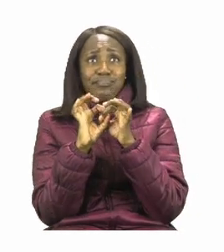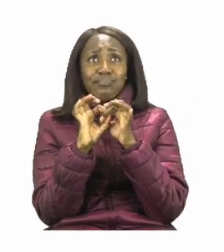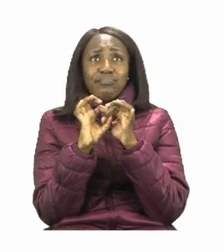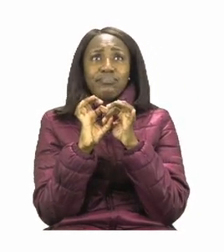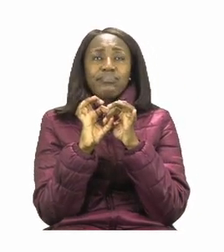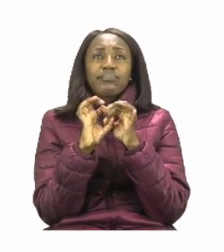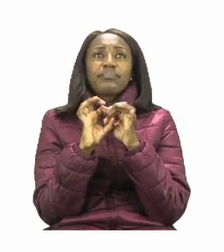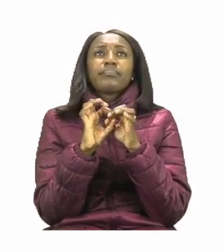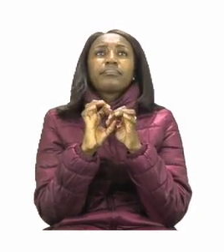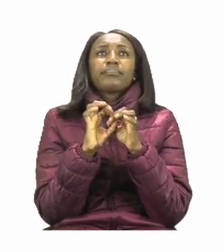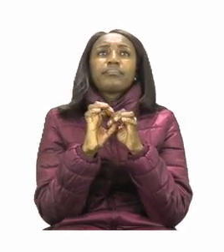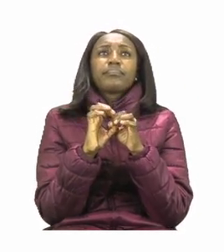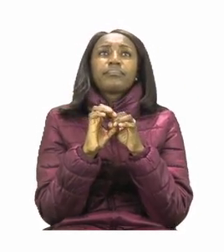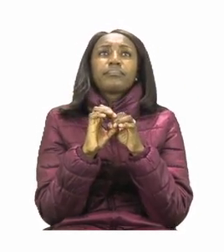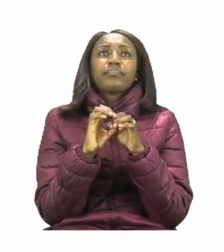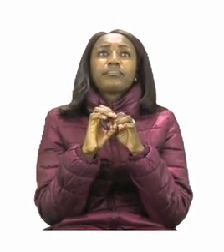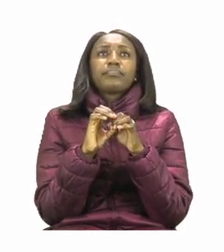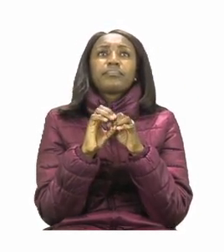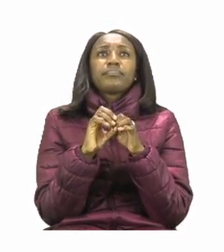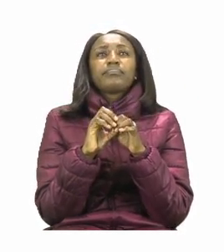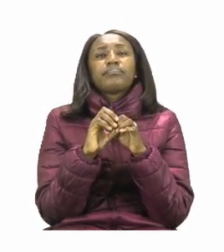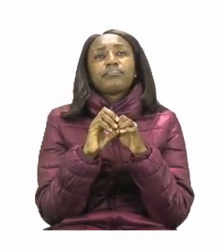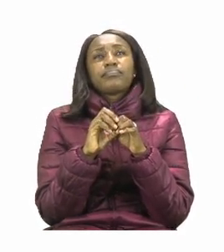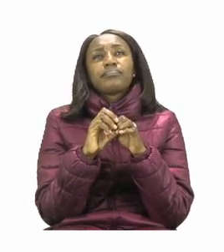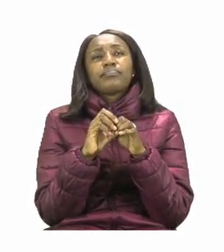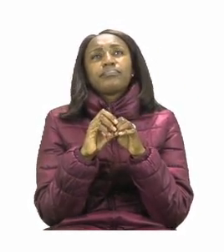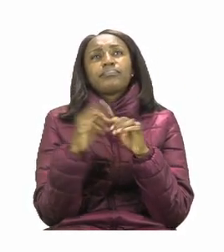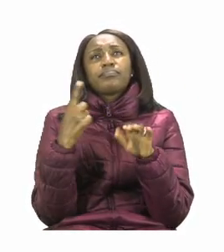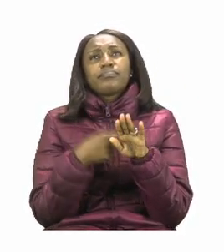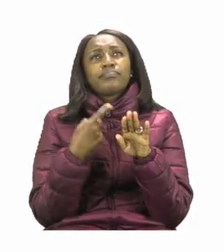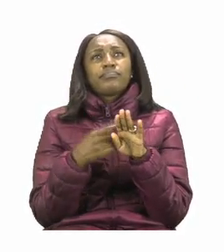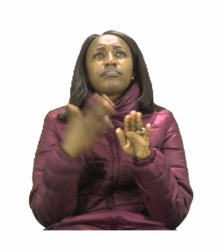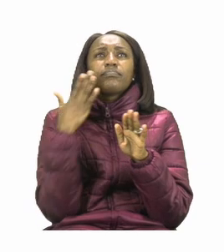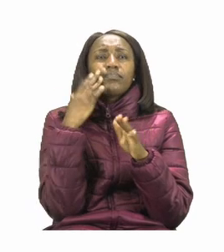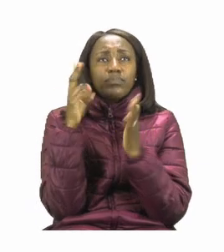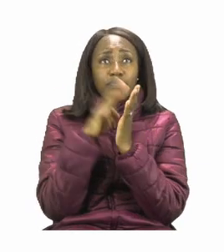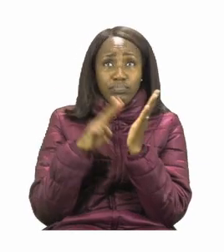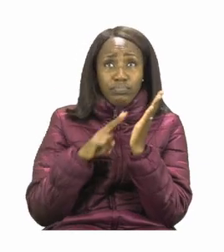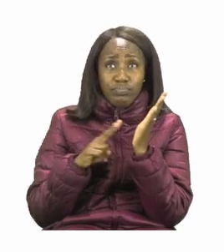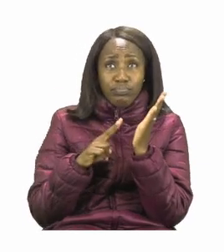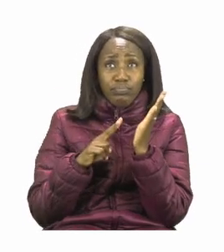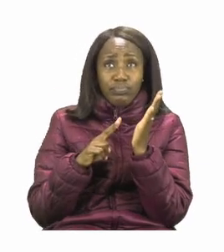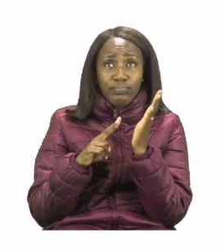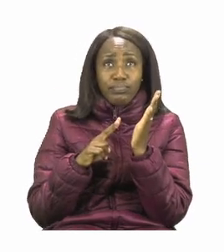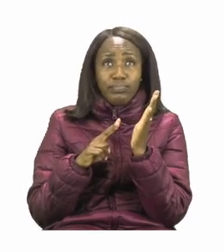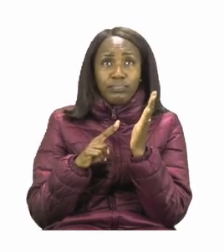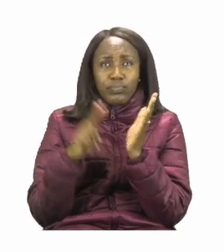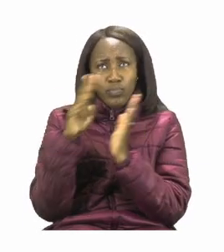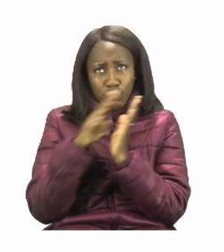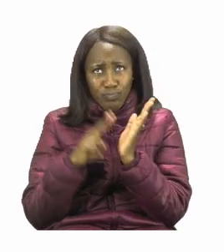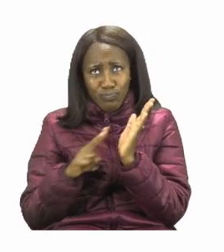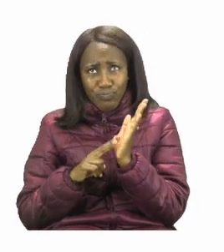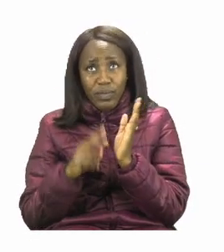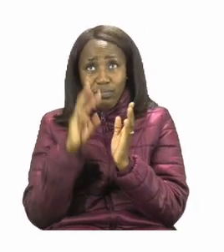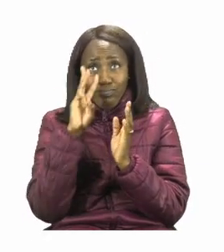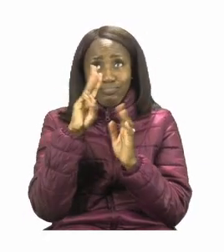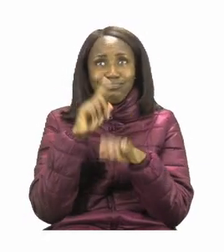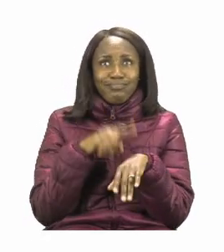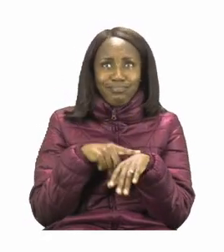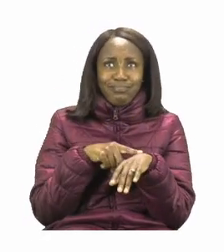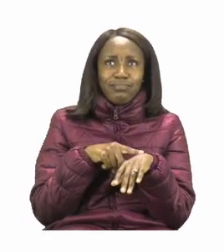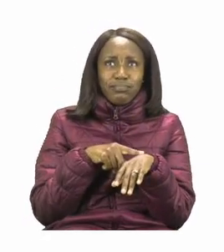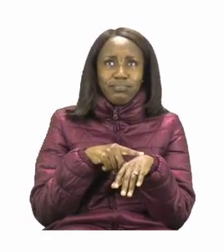Now, remember, boys and girls, every time we do a reading comprehension, we need to read it 3